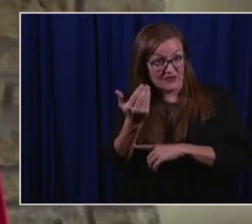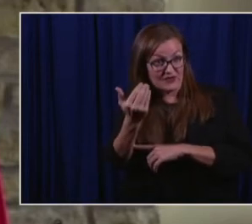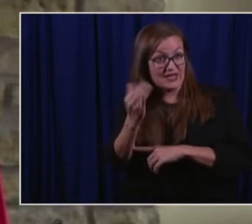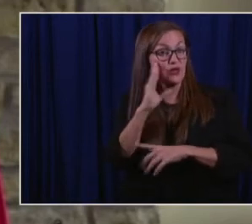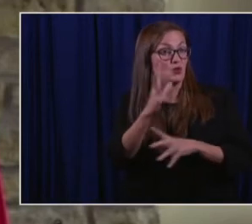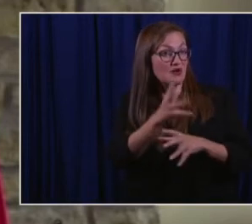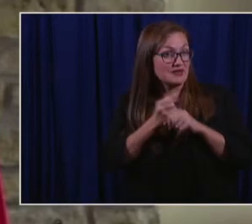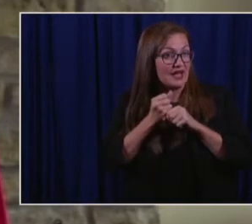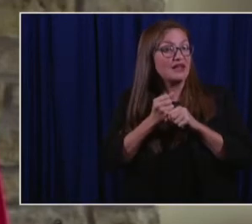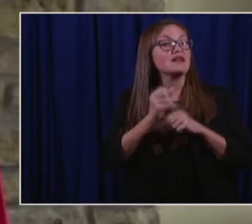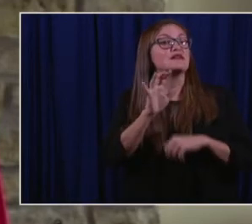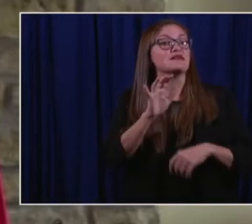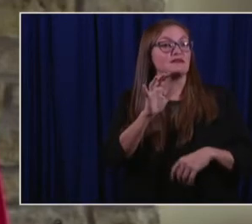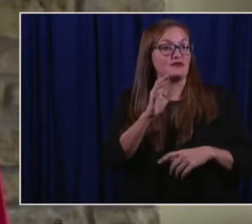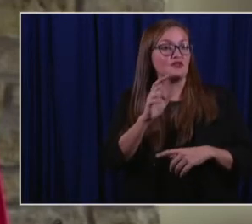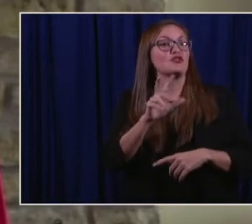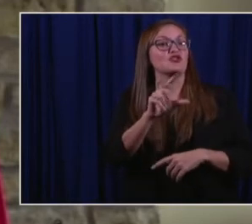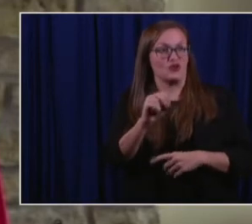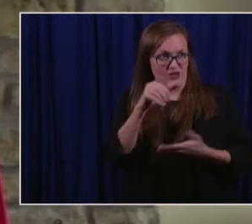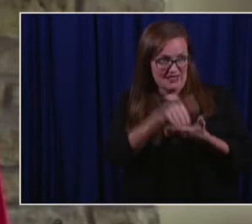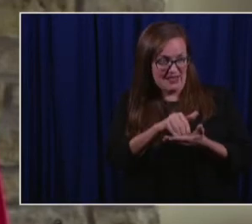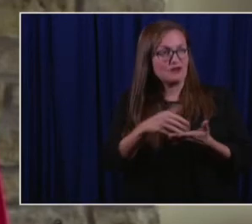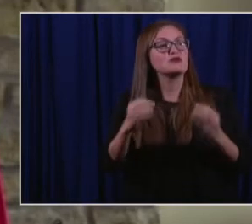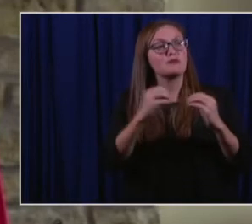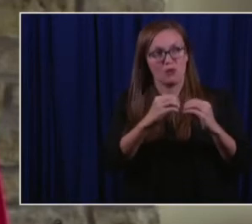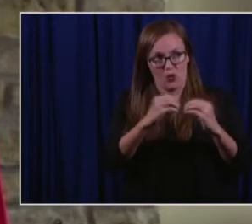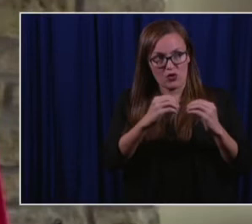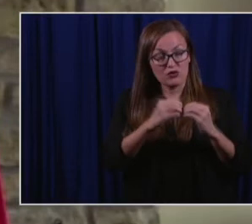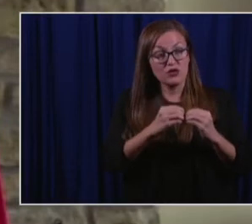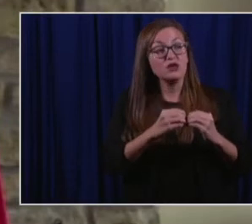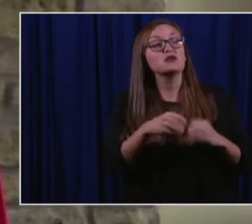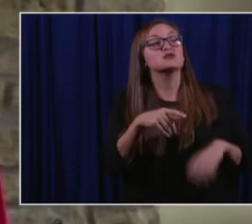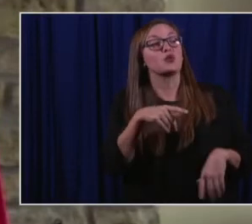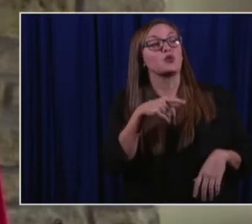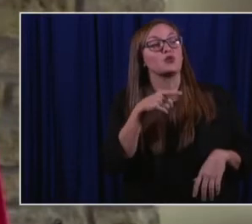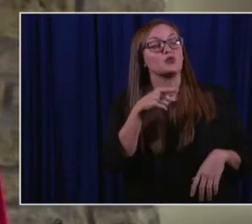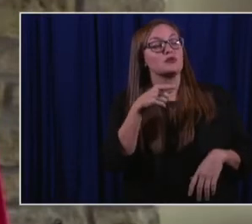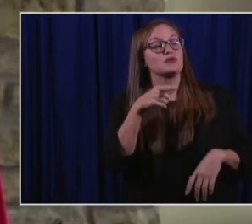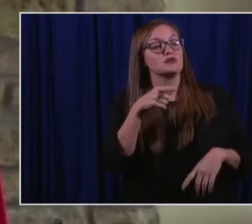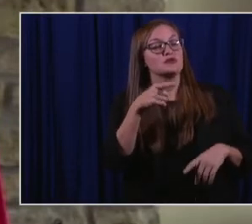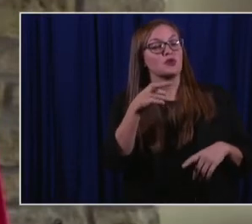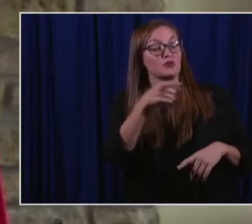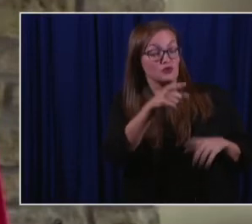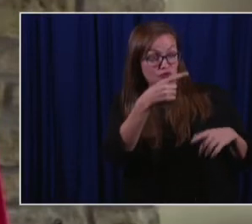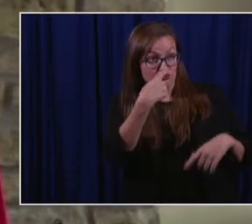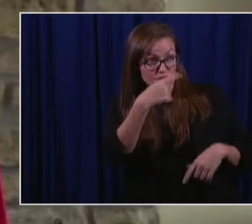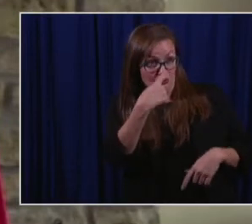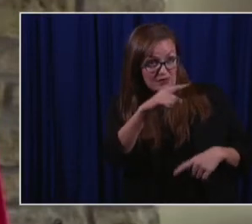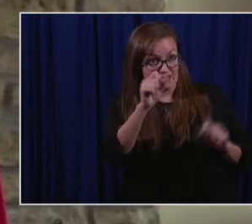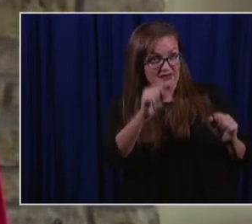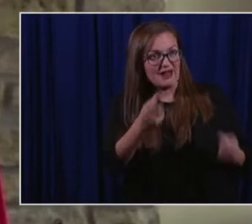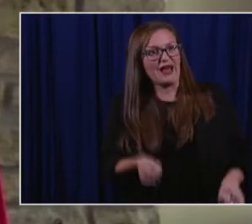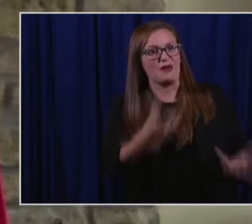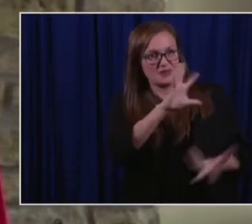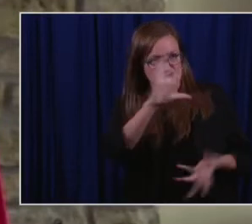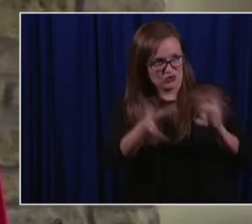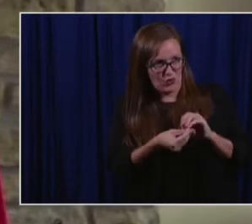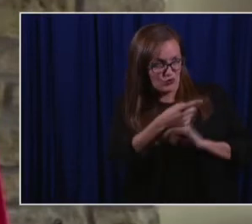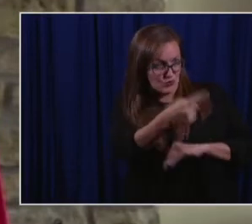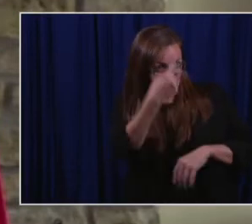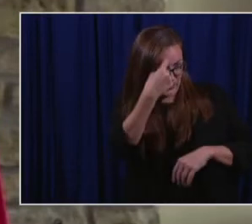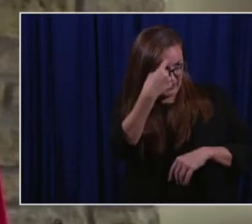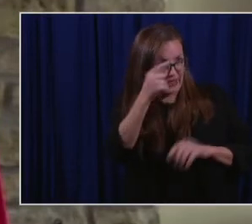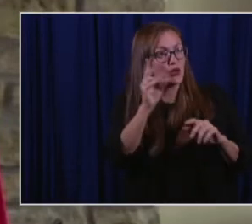an updated number of doses you expect to receive, and also how the state is going to go about distributing